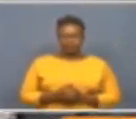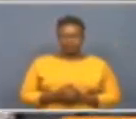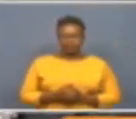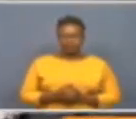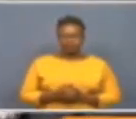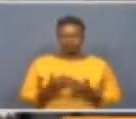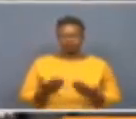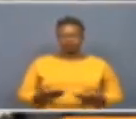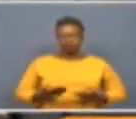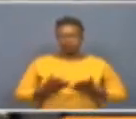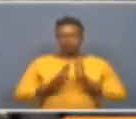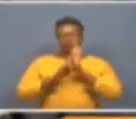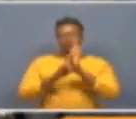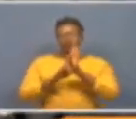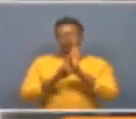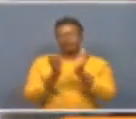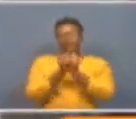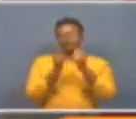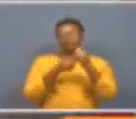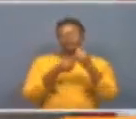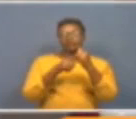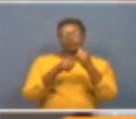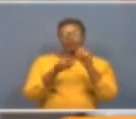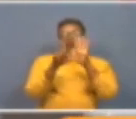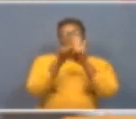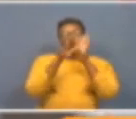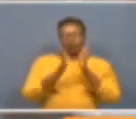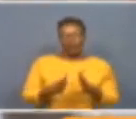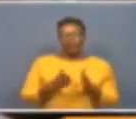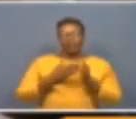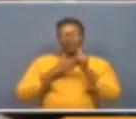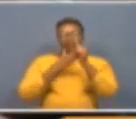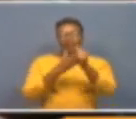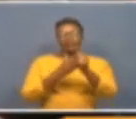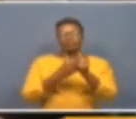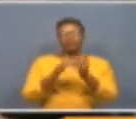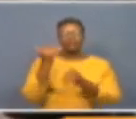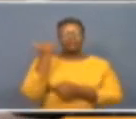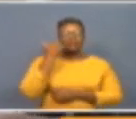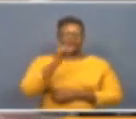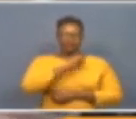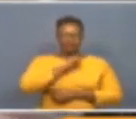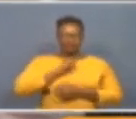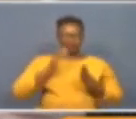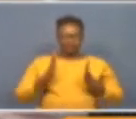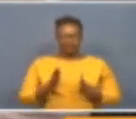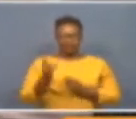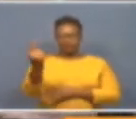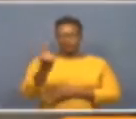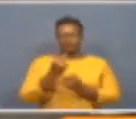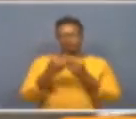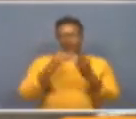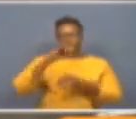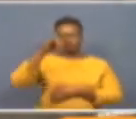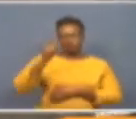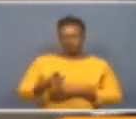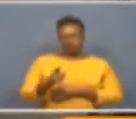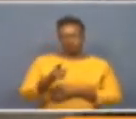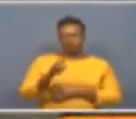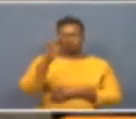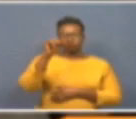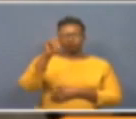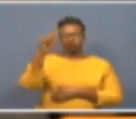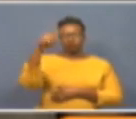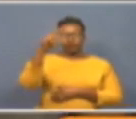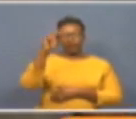Represented by 16 lawyers led by CIA Senator James Orengo, she appeared before Judge Lawrence Mugambi, with her lawyers pleading